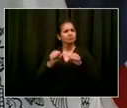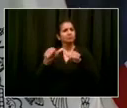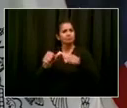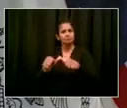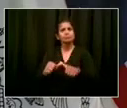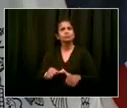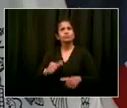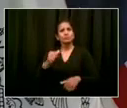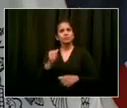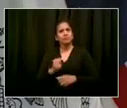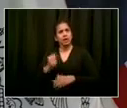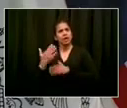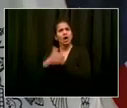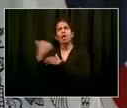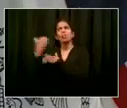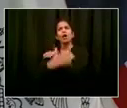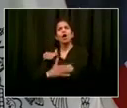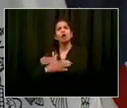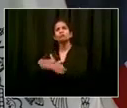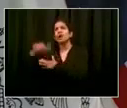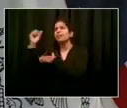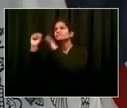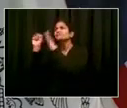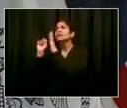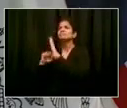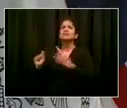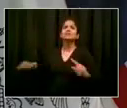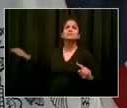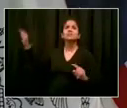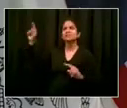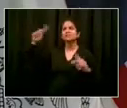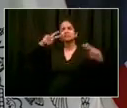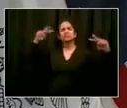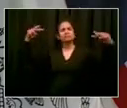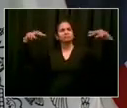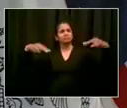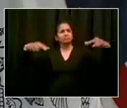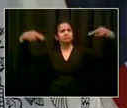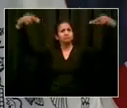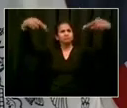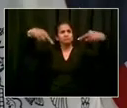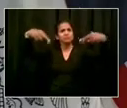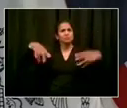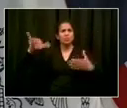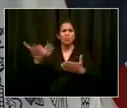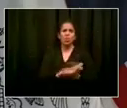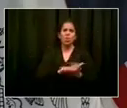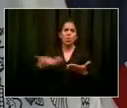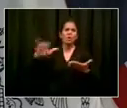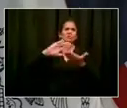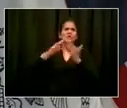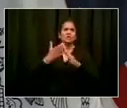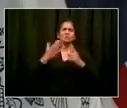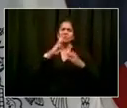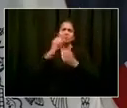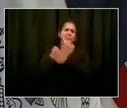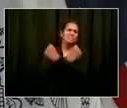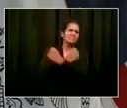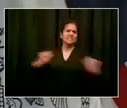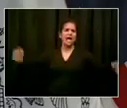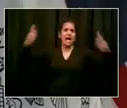of the safest places in the entire country? It is because of you. And you are doing as